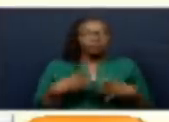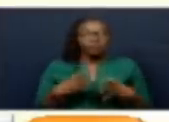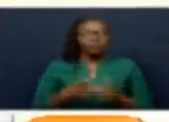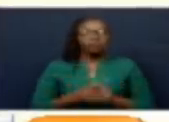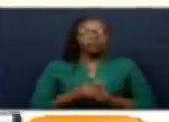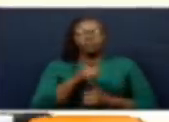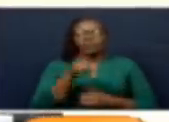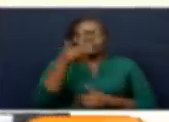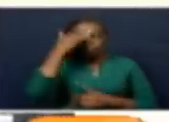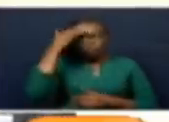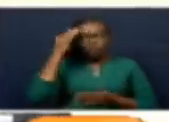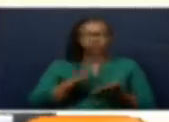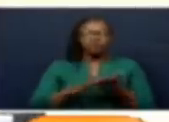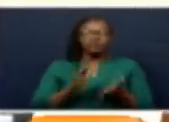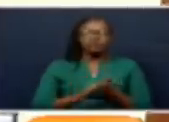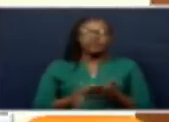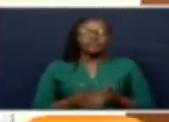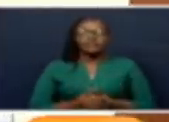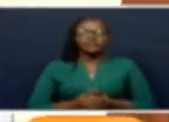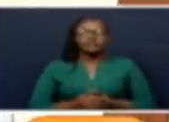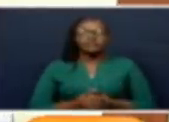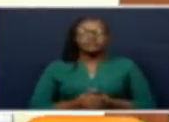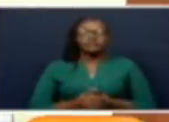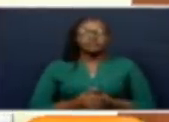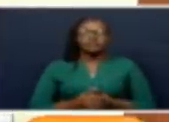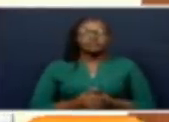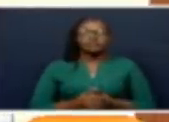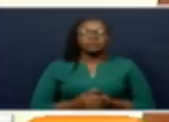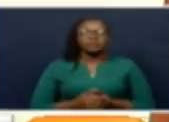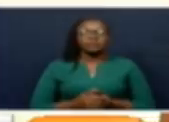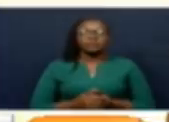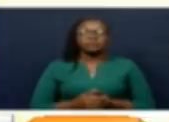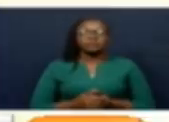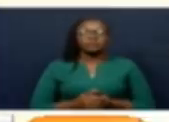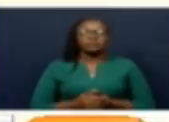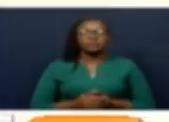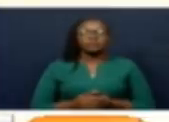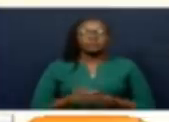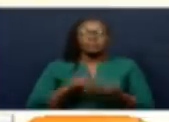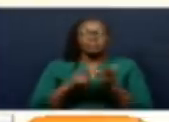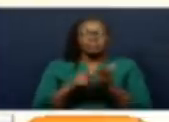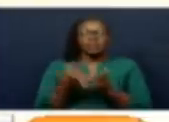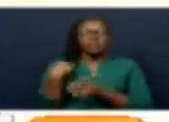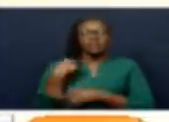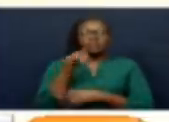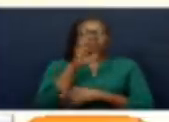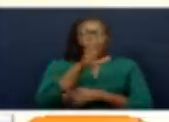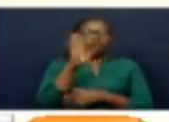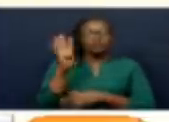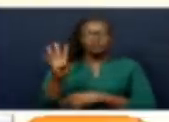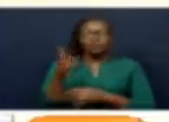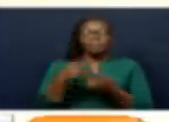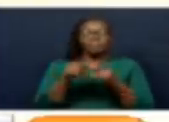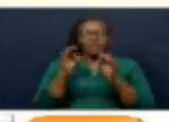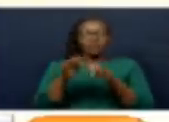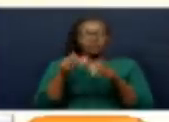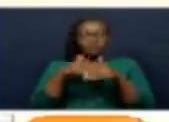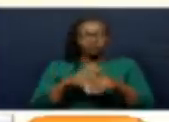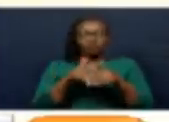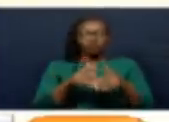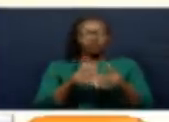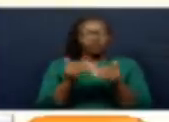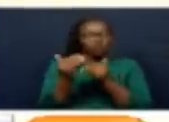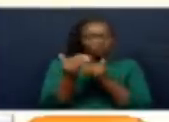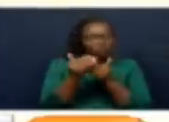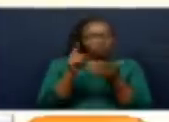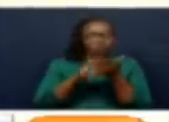They forget very quickly. Mm. Myopic. Yeah. Short-sighted. Those yes. are the number 54. Yes. But if they were following closely what